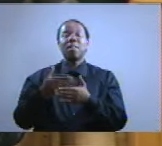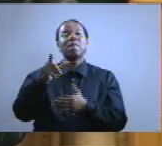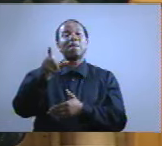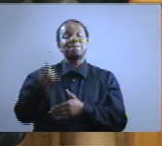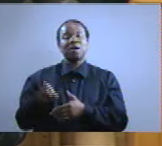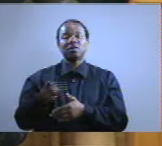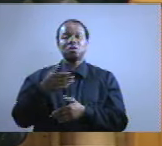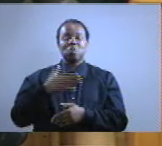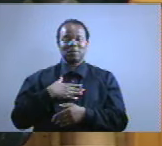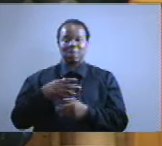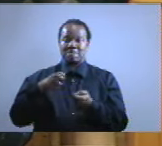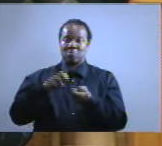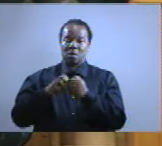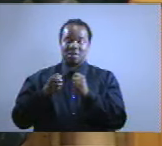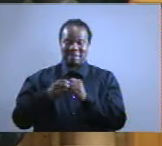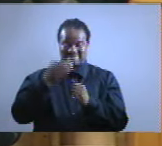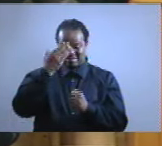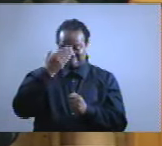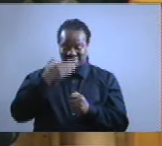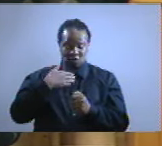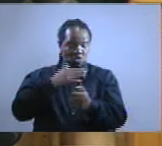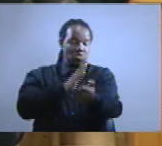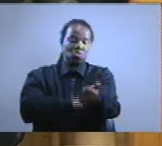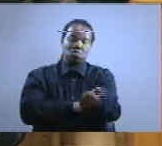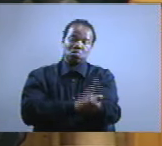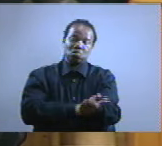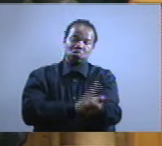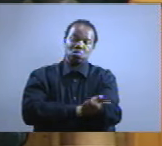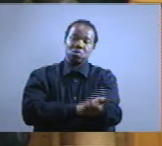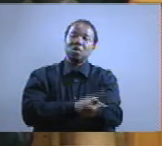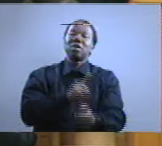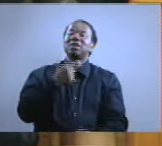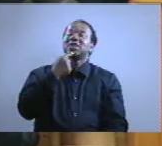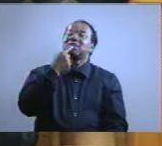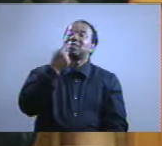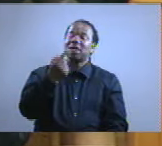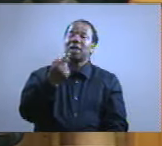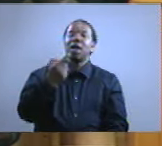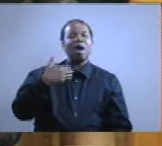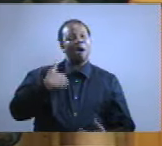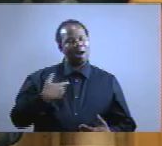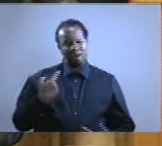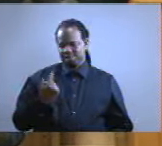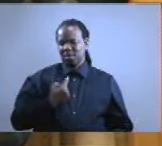addict said that the program had taught him to believe in himself again.